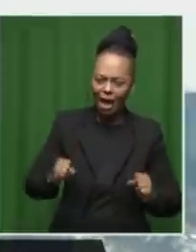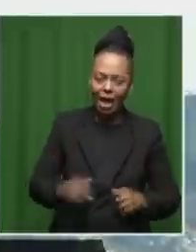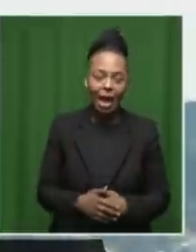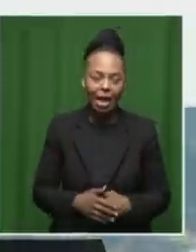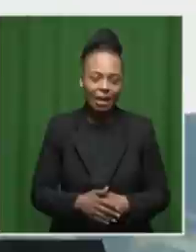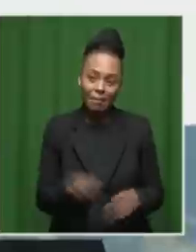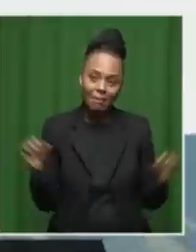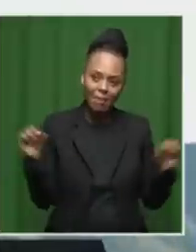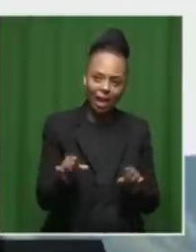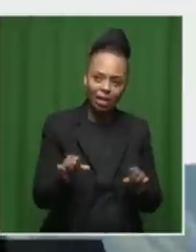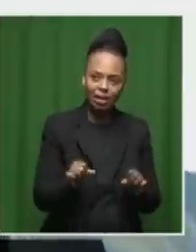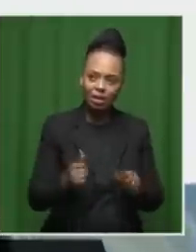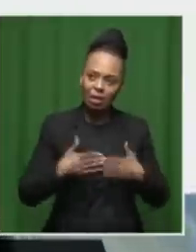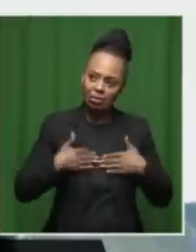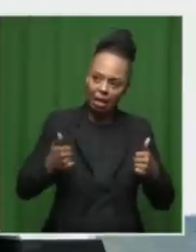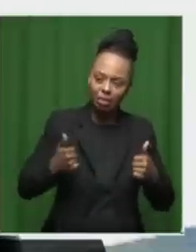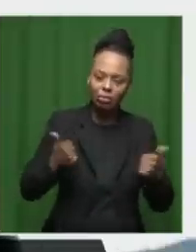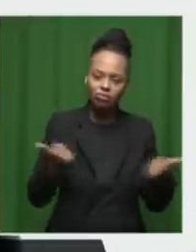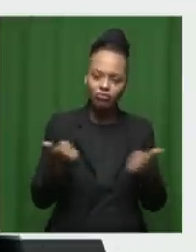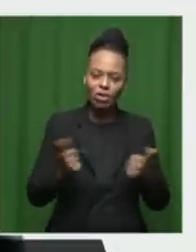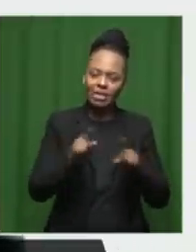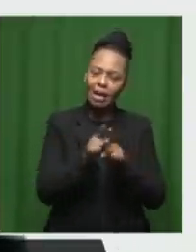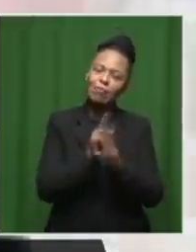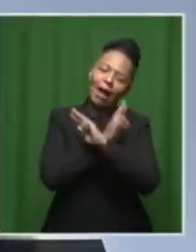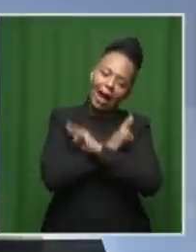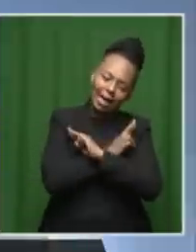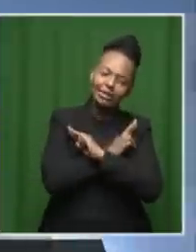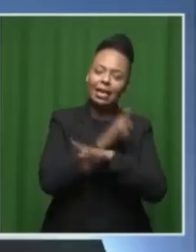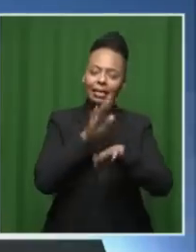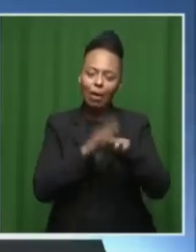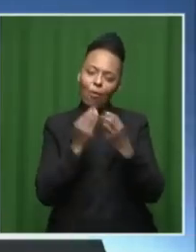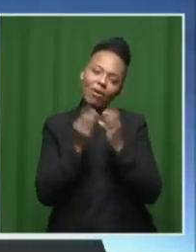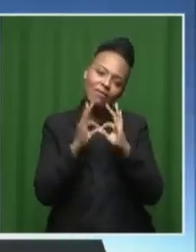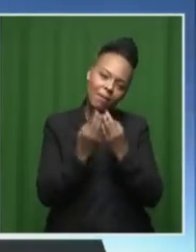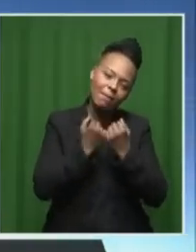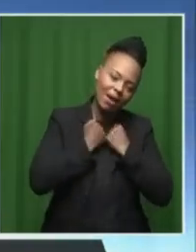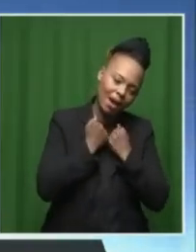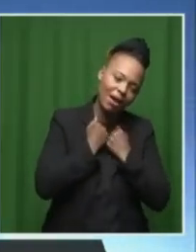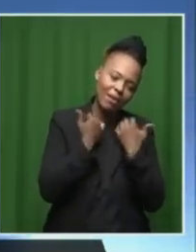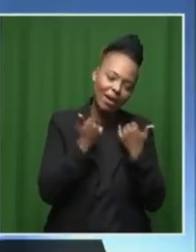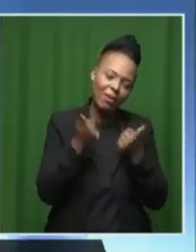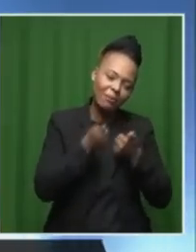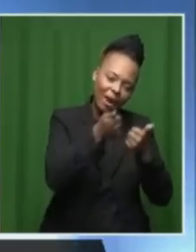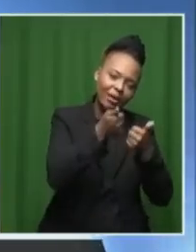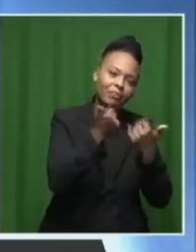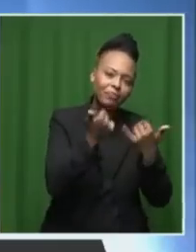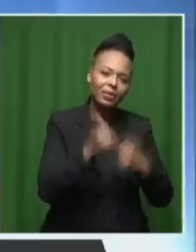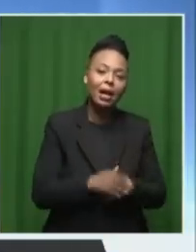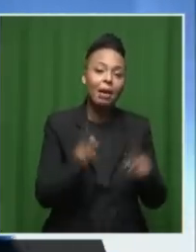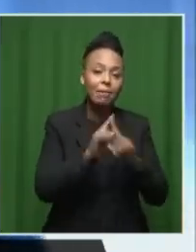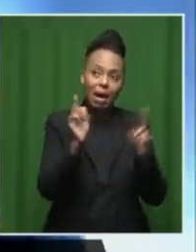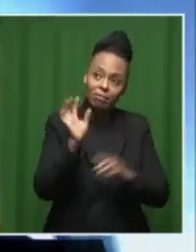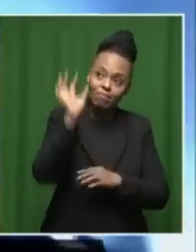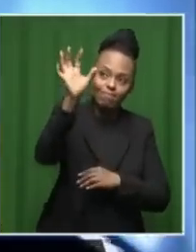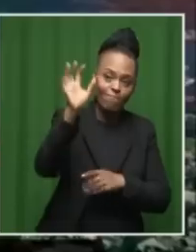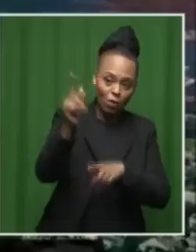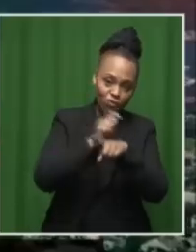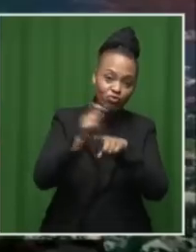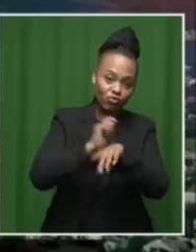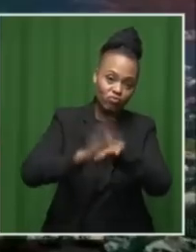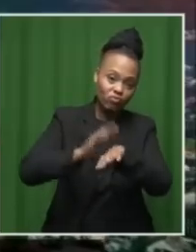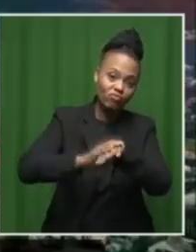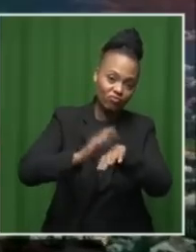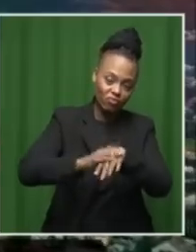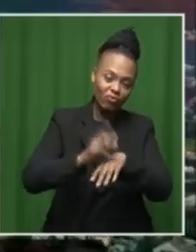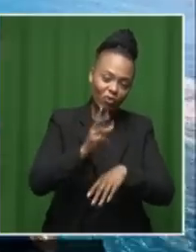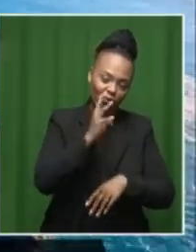recover and just get a little bit of rest, spending some time with family and stuff like that. But obviously getting back onto court, back into training,